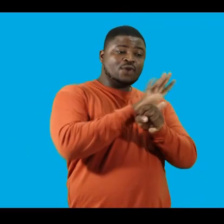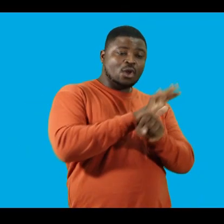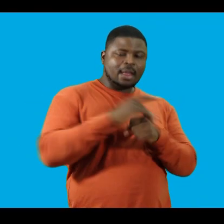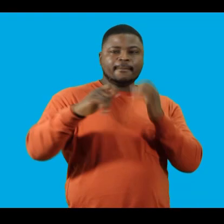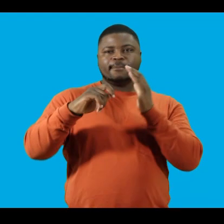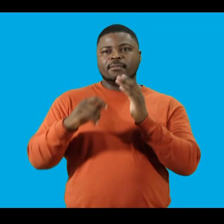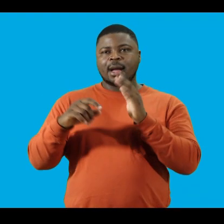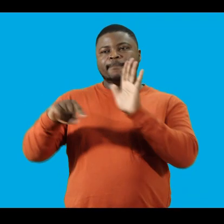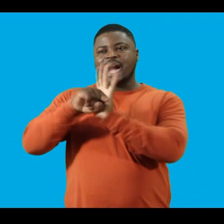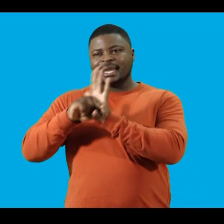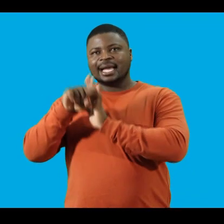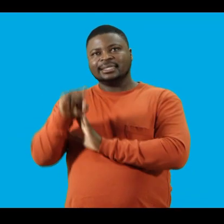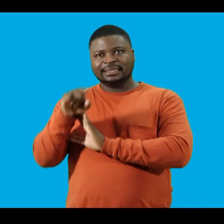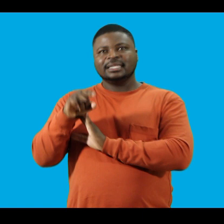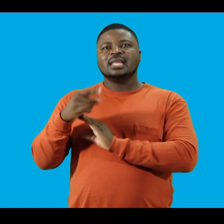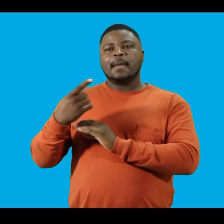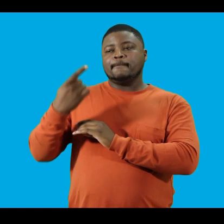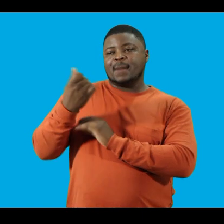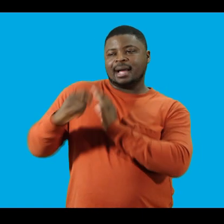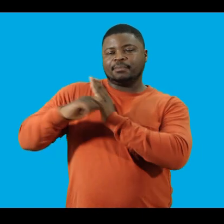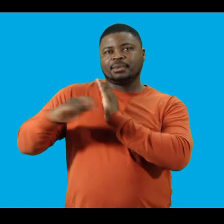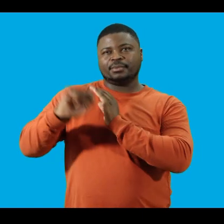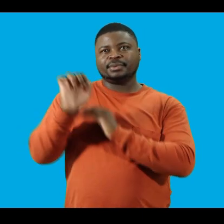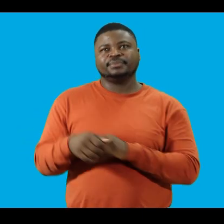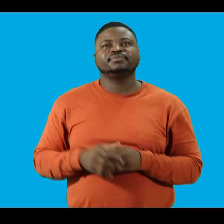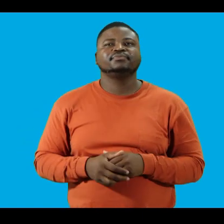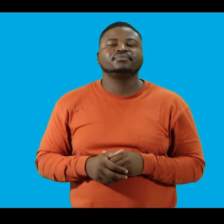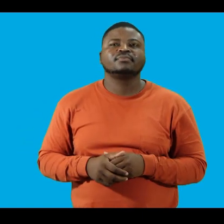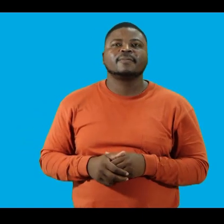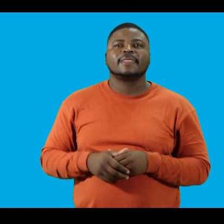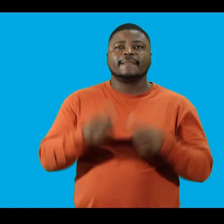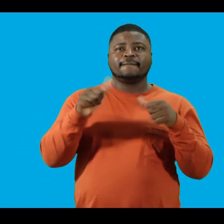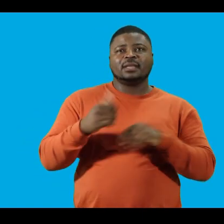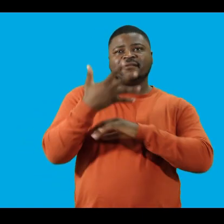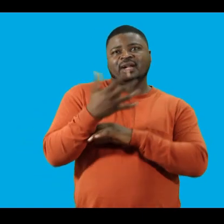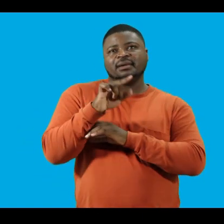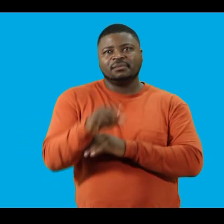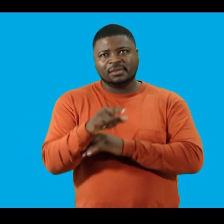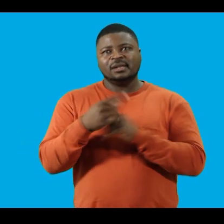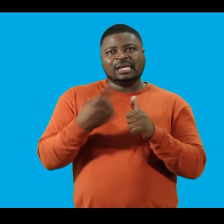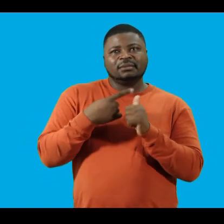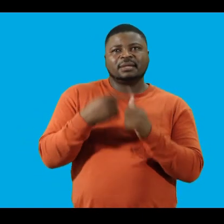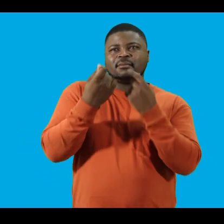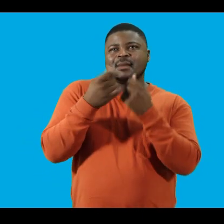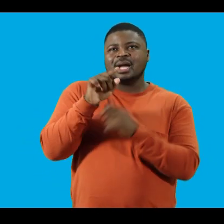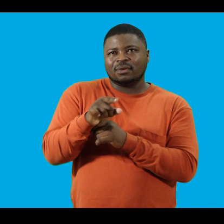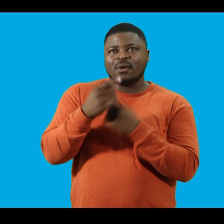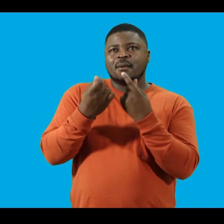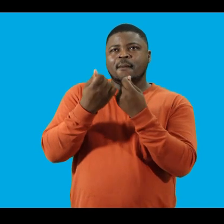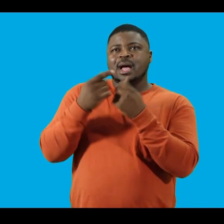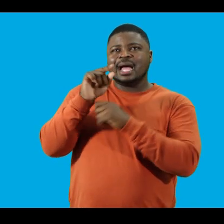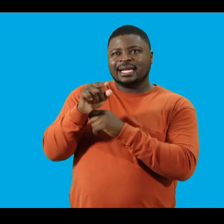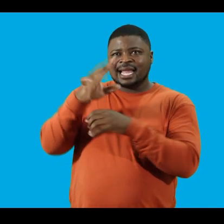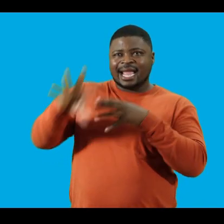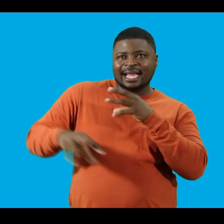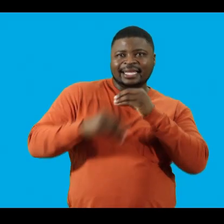Number 5, calculate the amount to be added to her basic salary if the basic